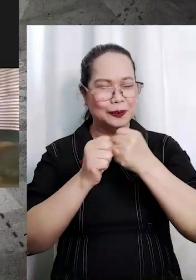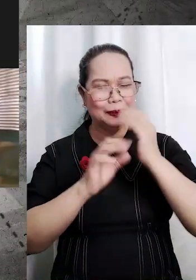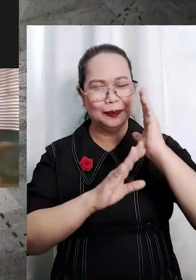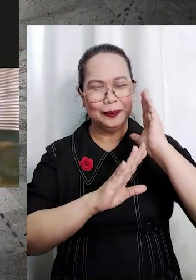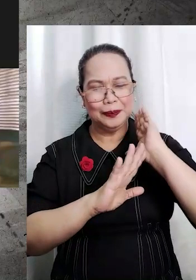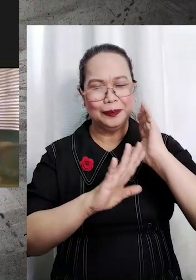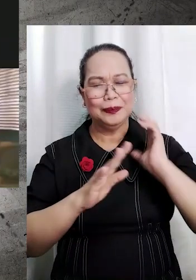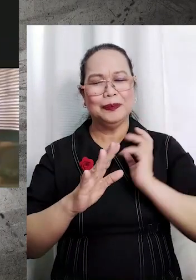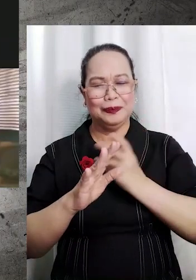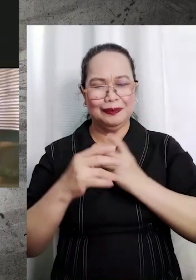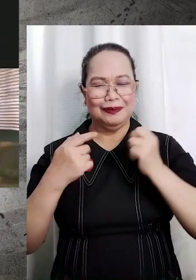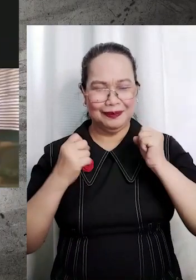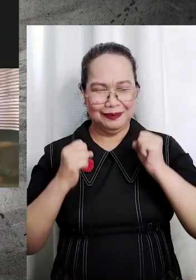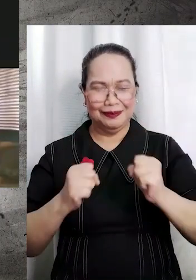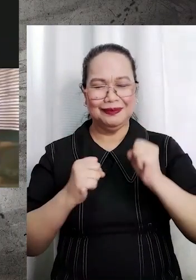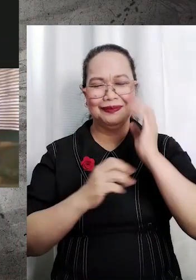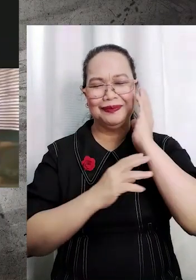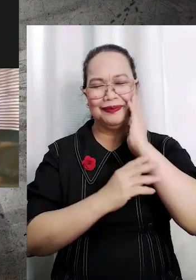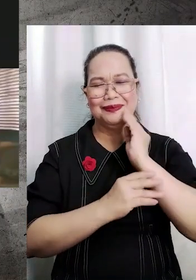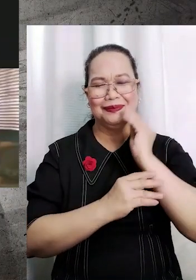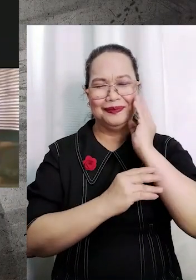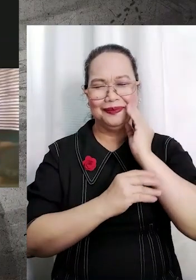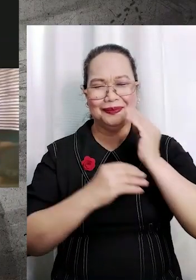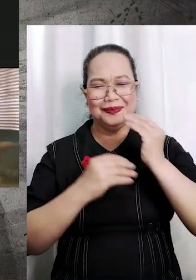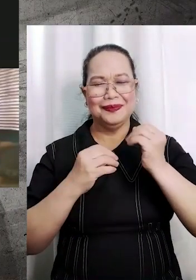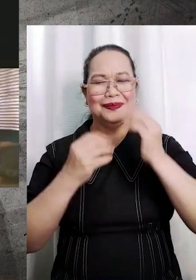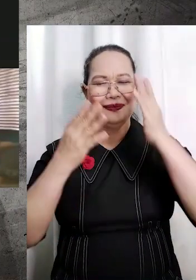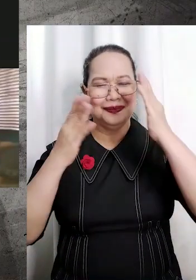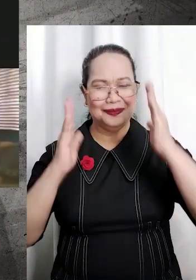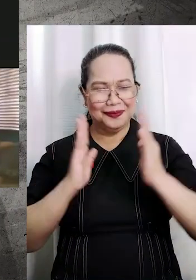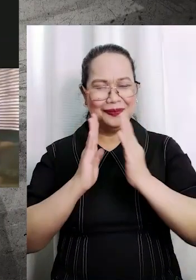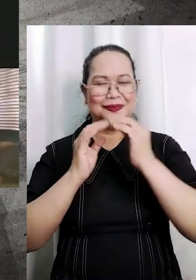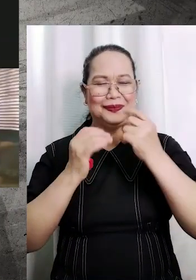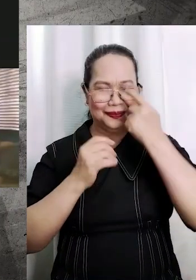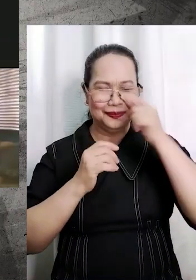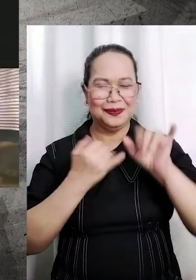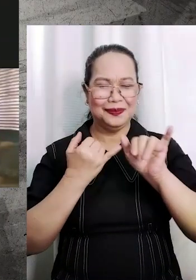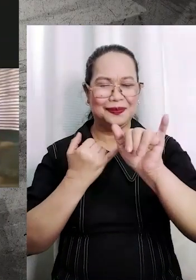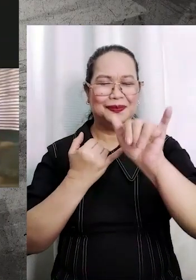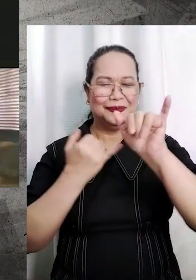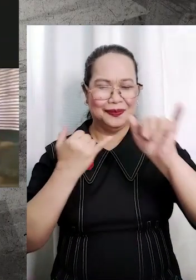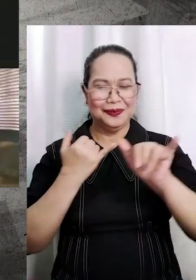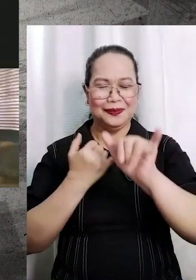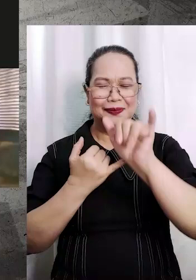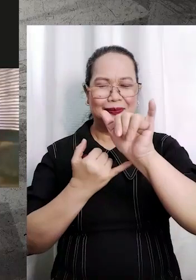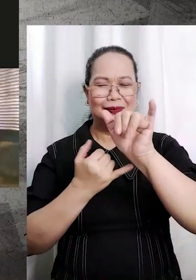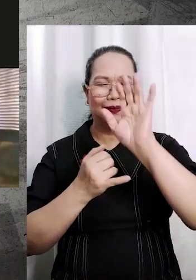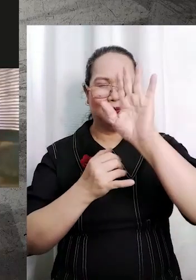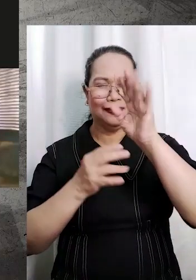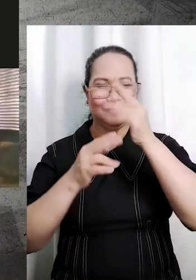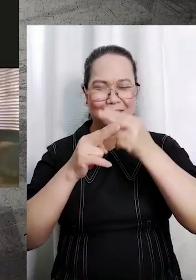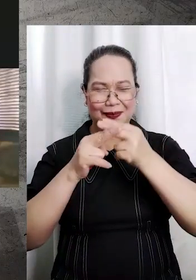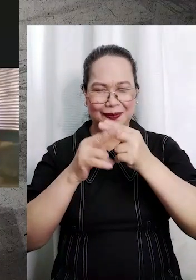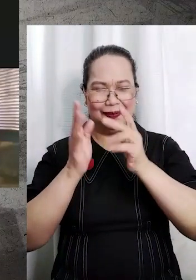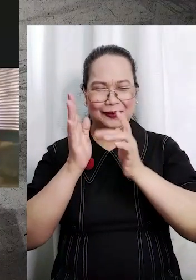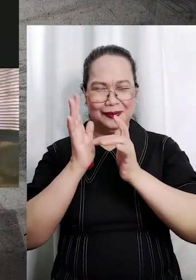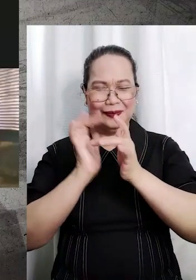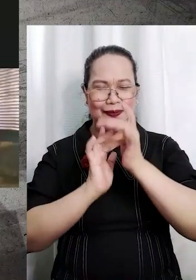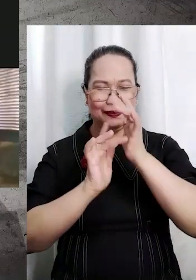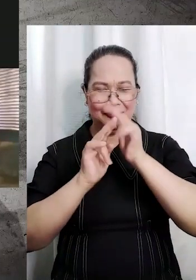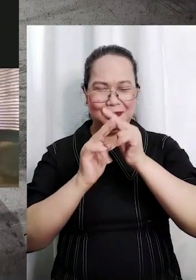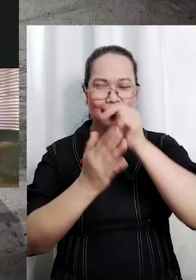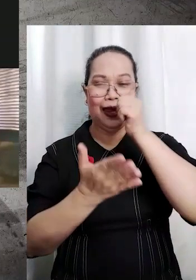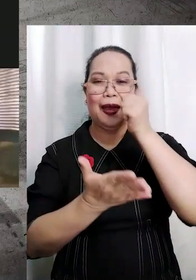ago, we now are able to experience the joy of your presence forever. In your name we